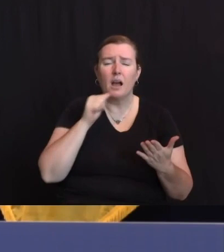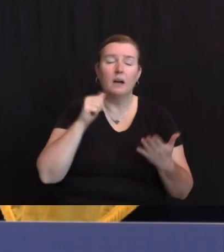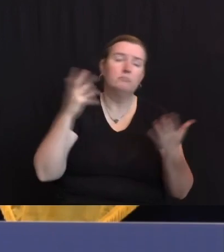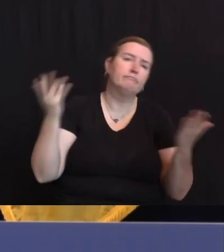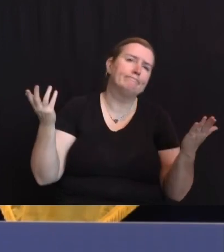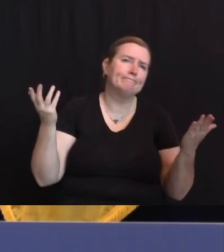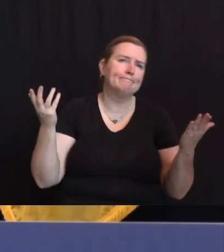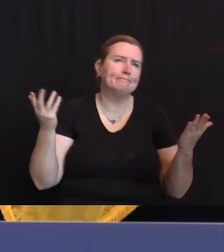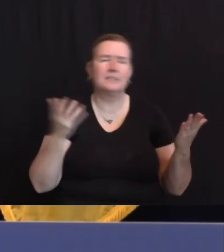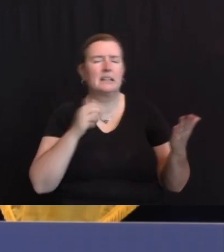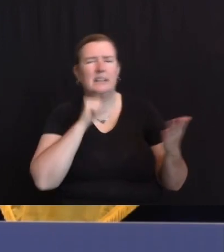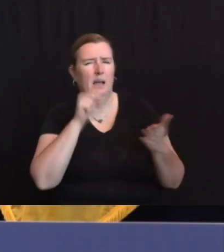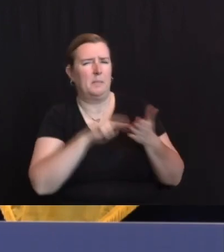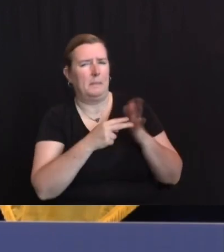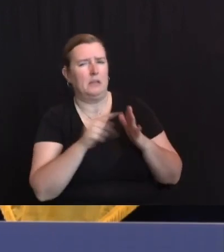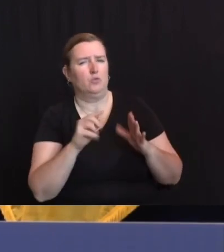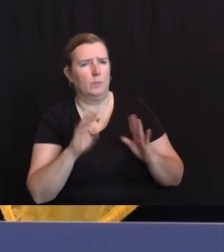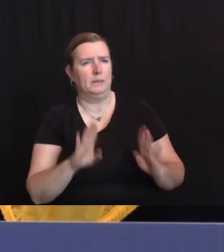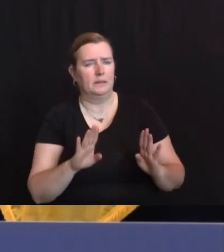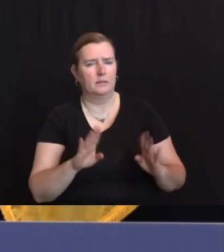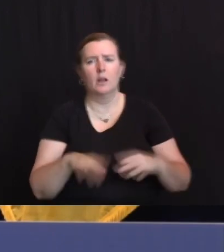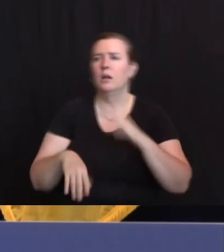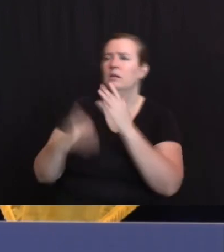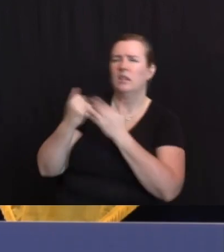To the last question came from Matt.